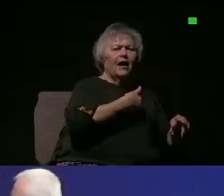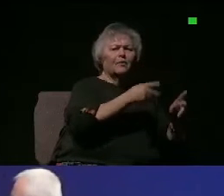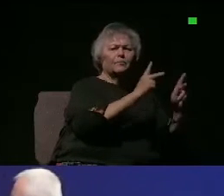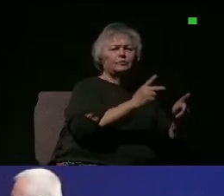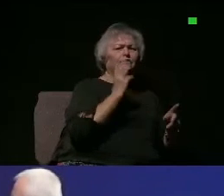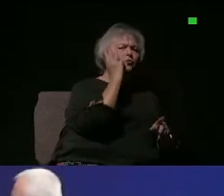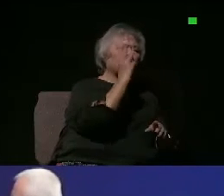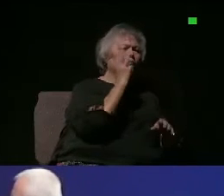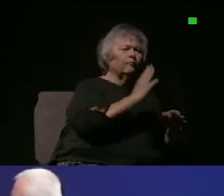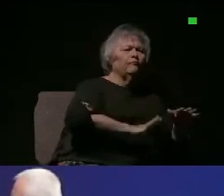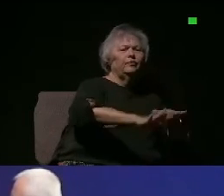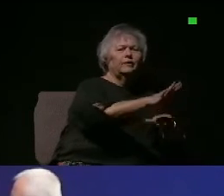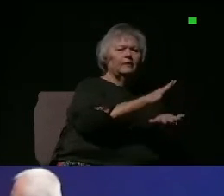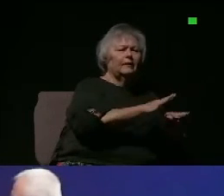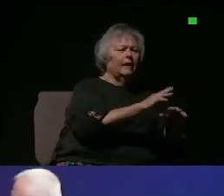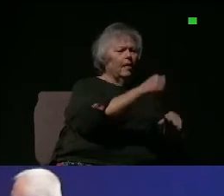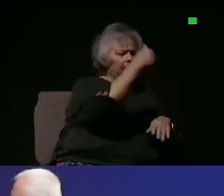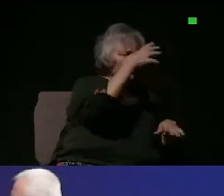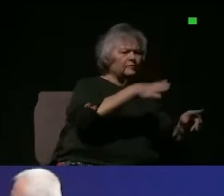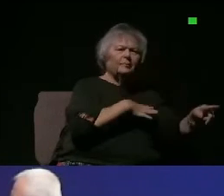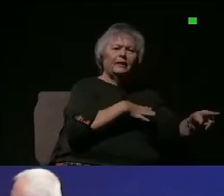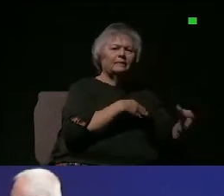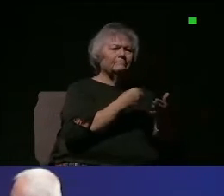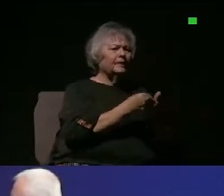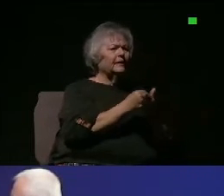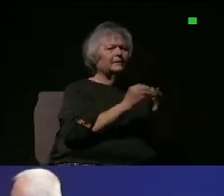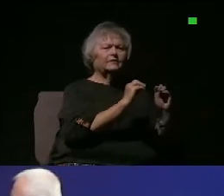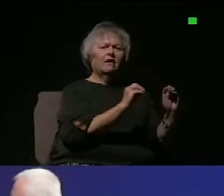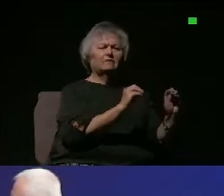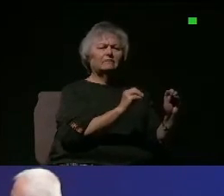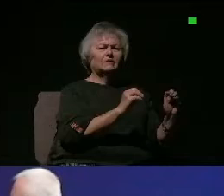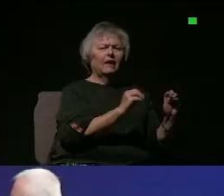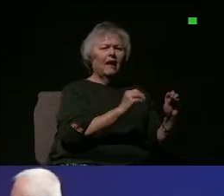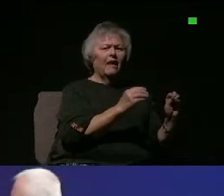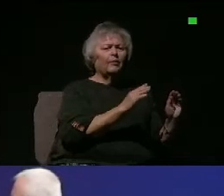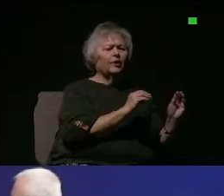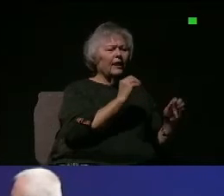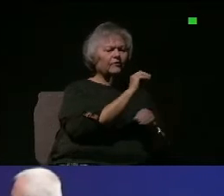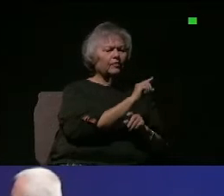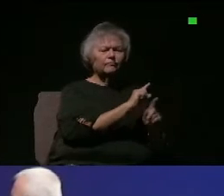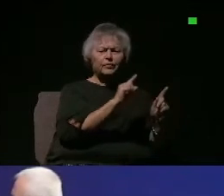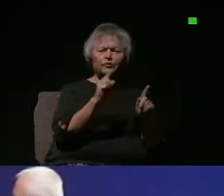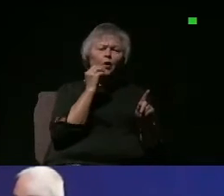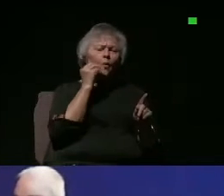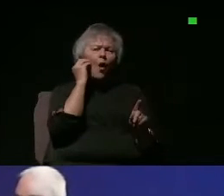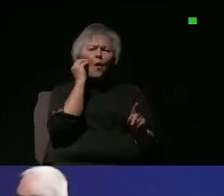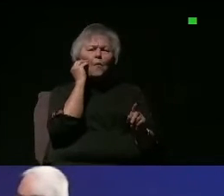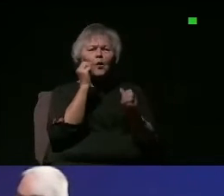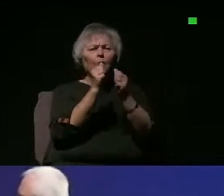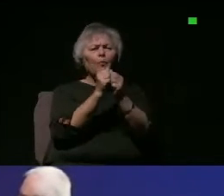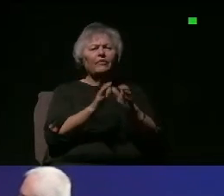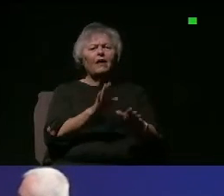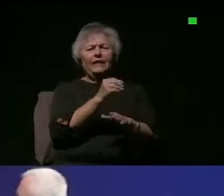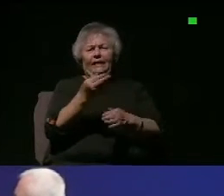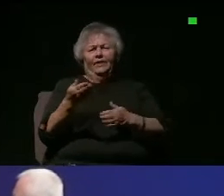and children because they didn't have anything to bring to the table. Then suddenly somebody shows up and looks like he's looking for workers.